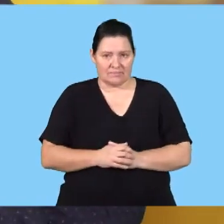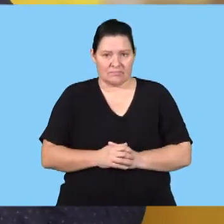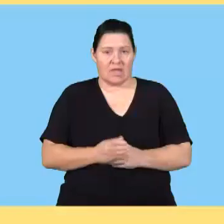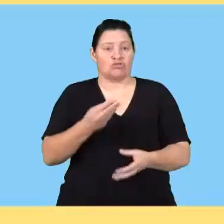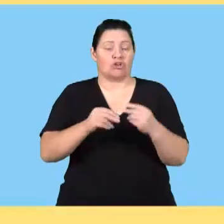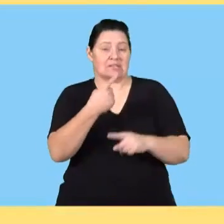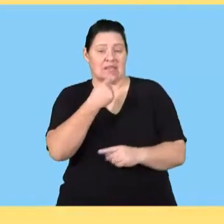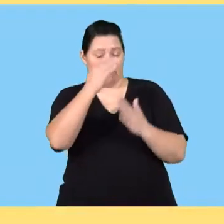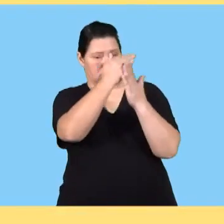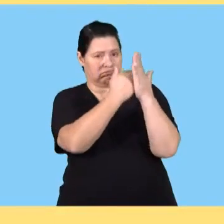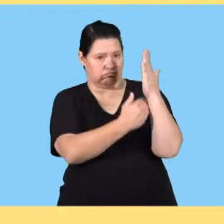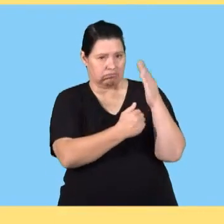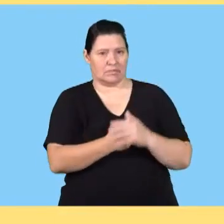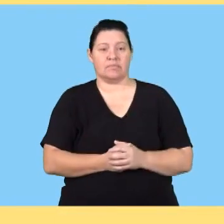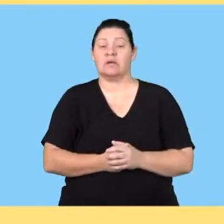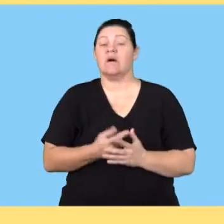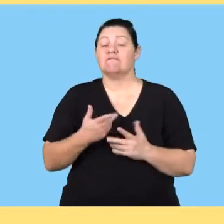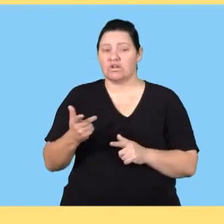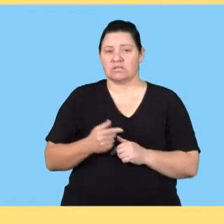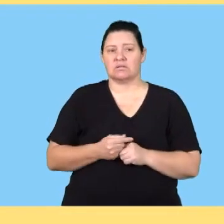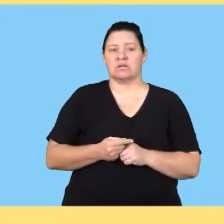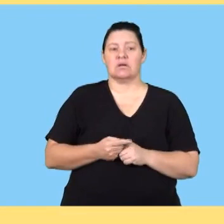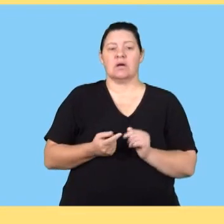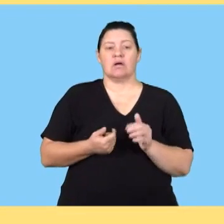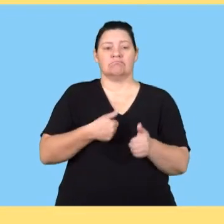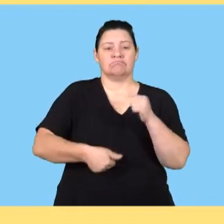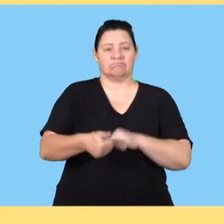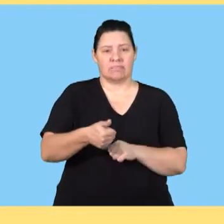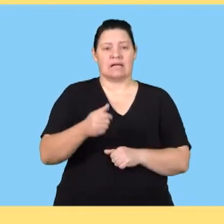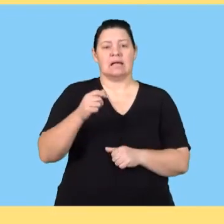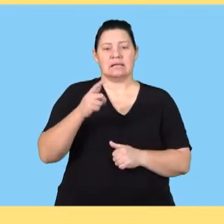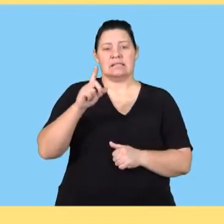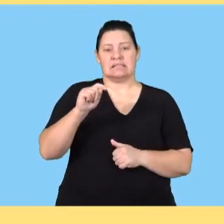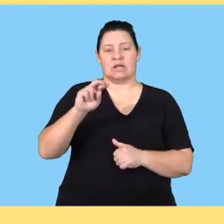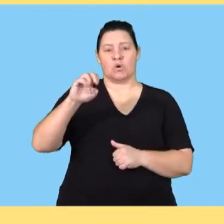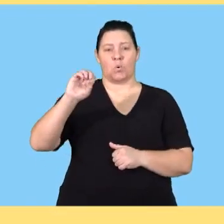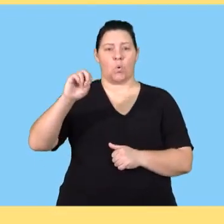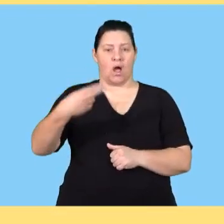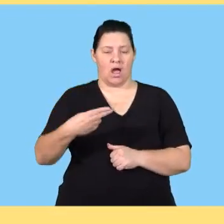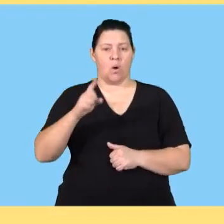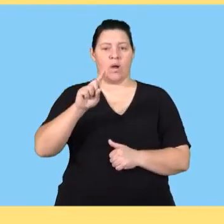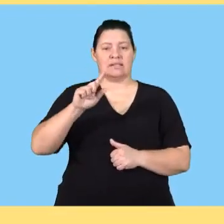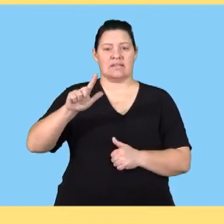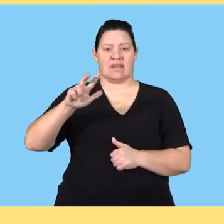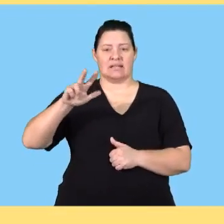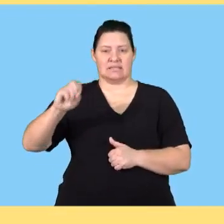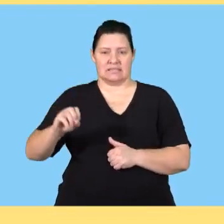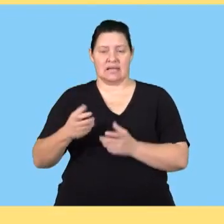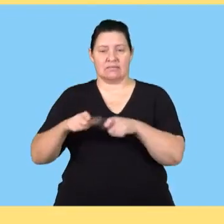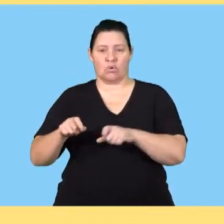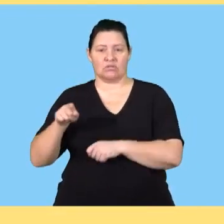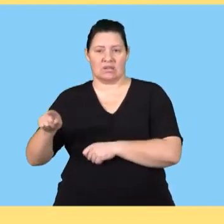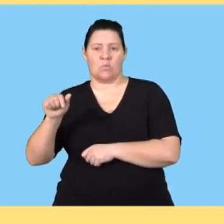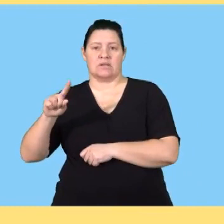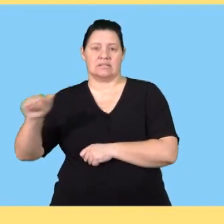transactions reads as follows. The first one, return damaged goods to T Noah, 1,780 in debit note